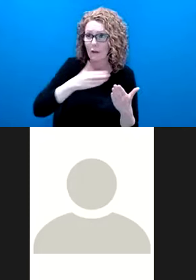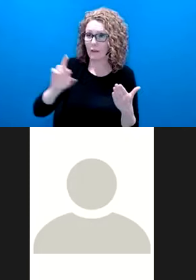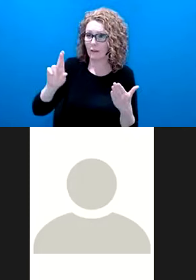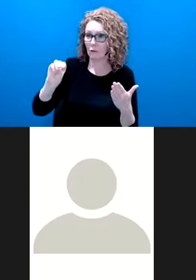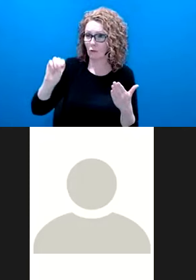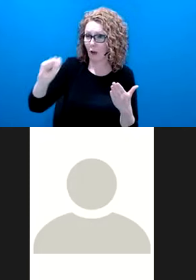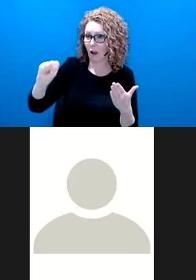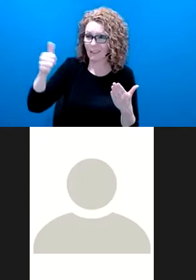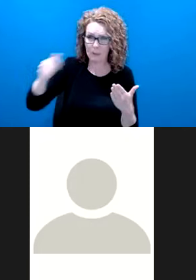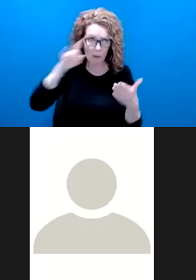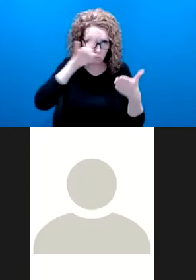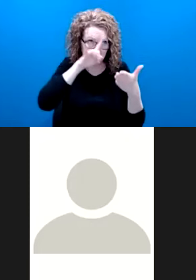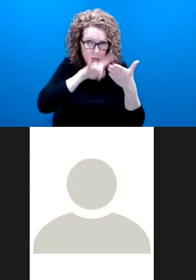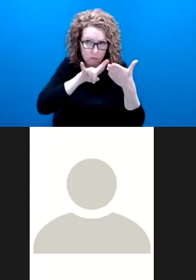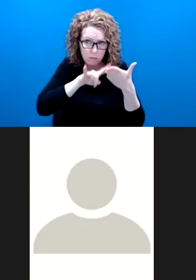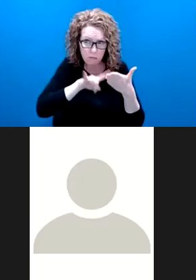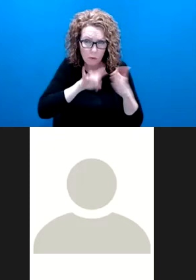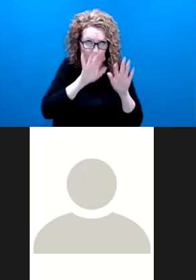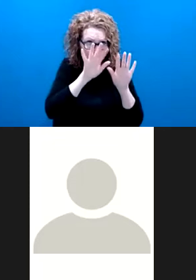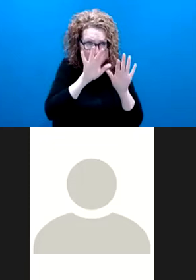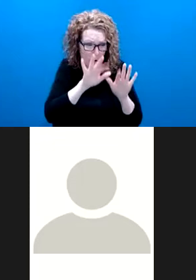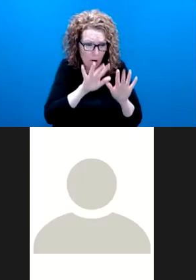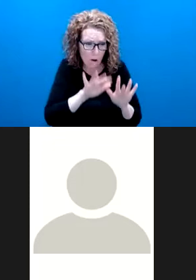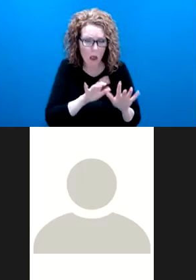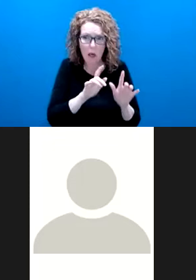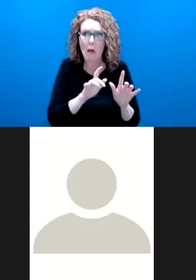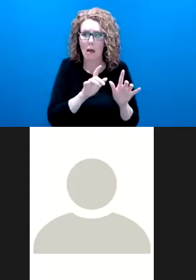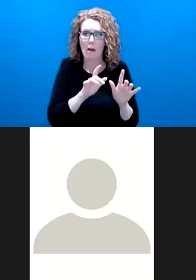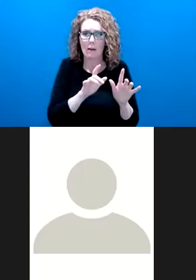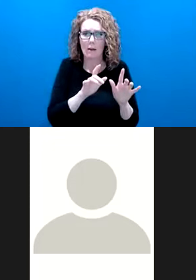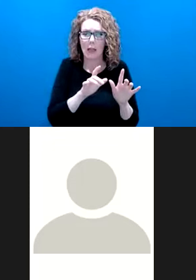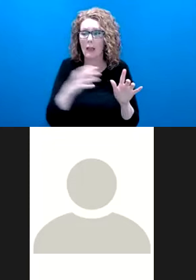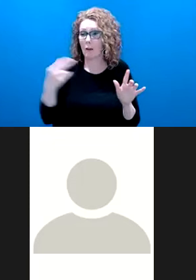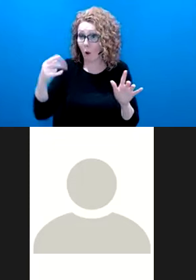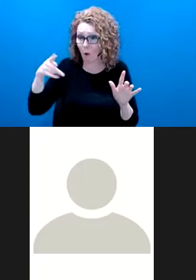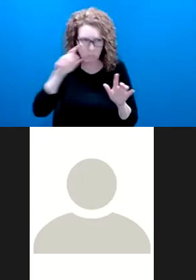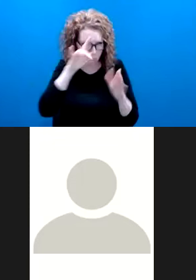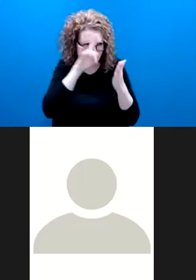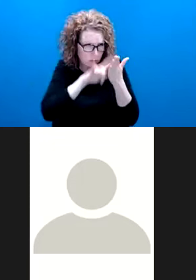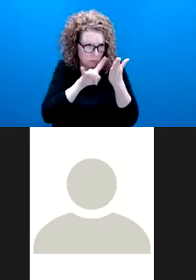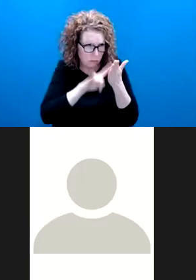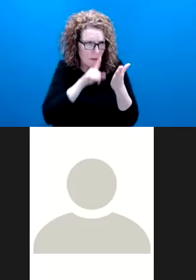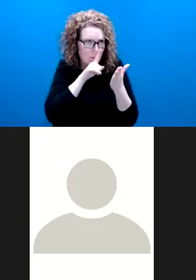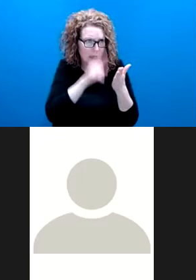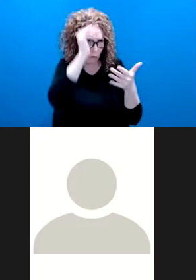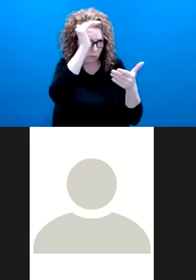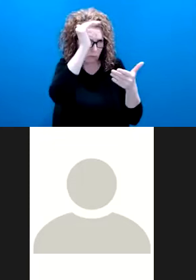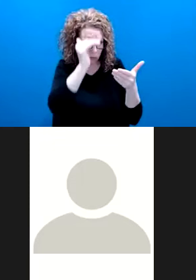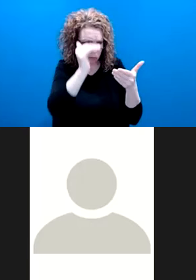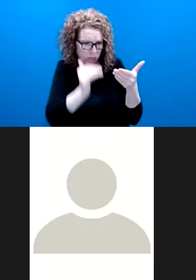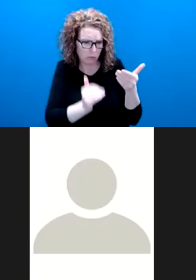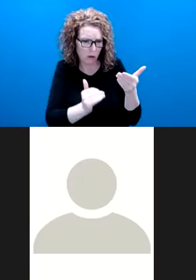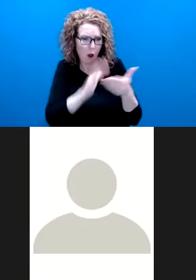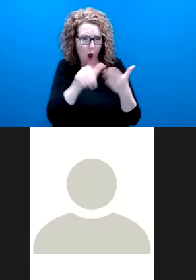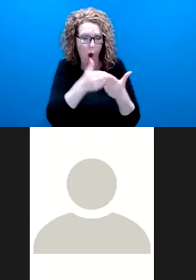through. I know you went, Ross went through as well as Hope to try to get those